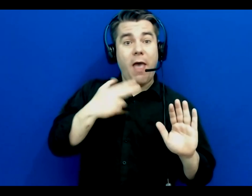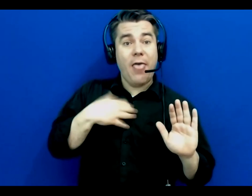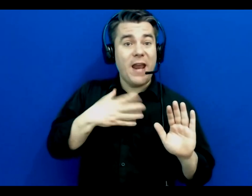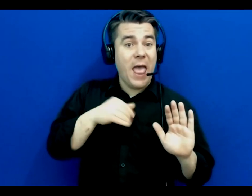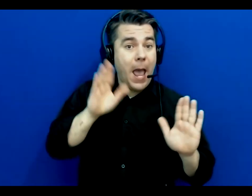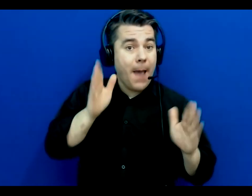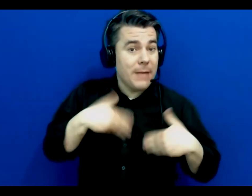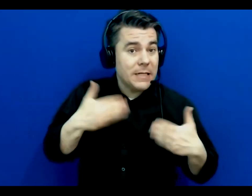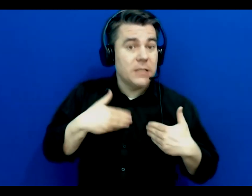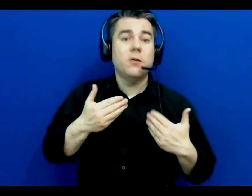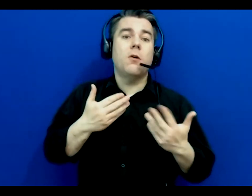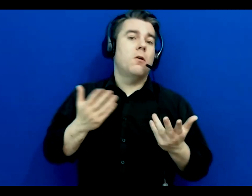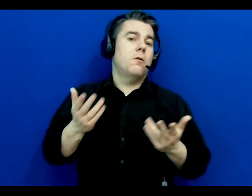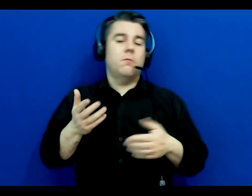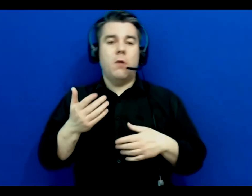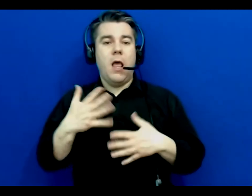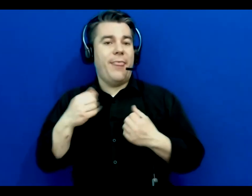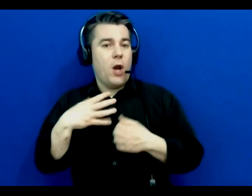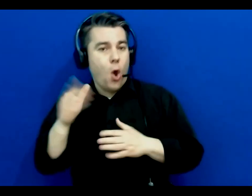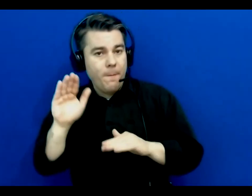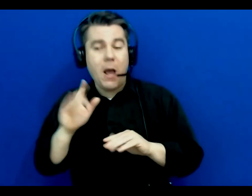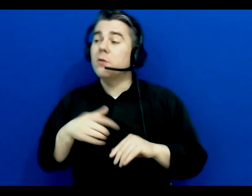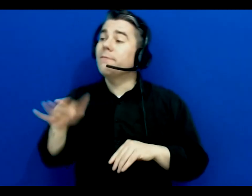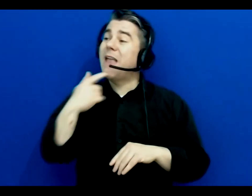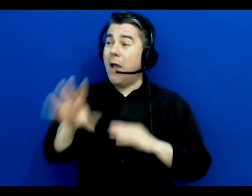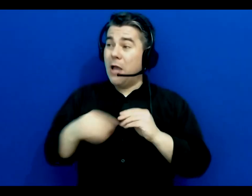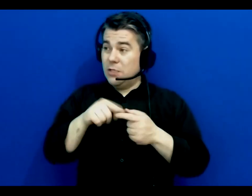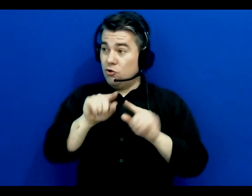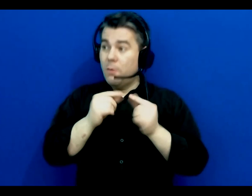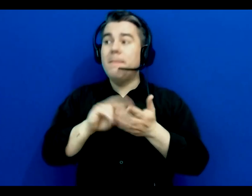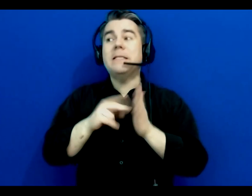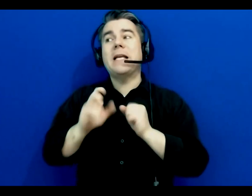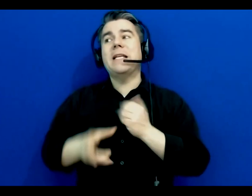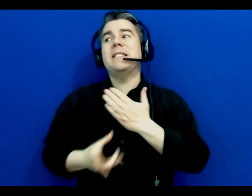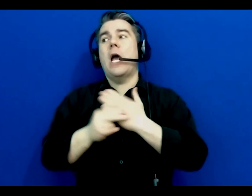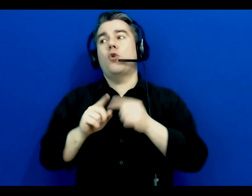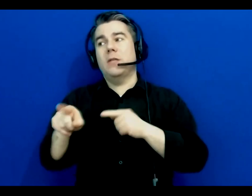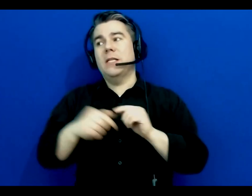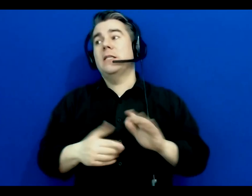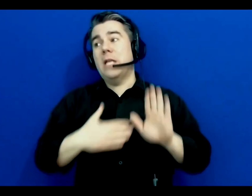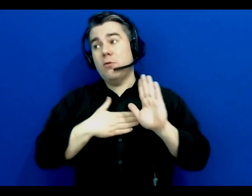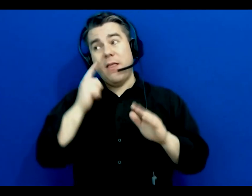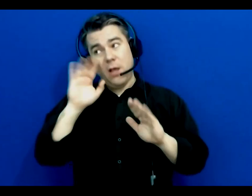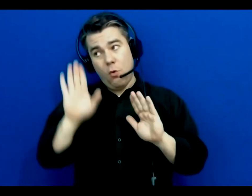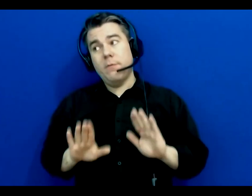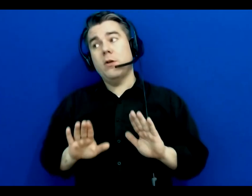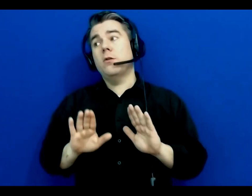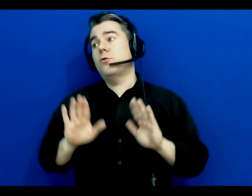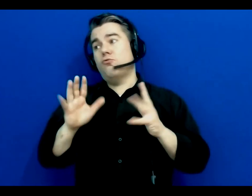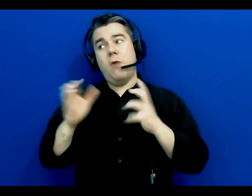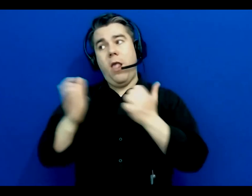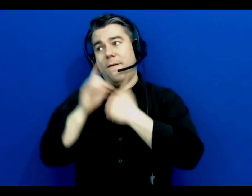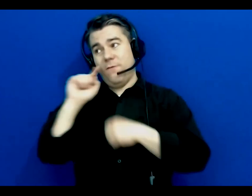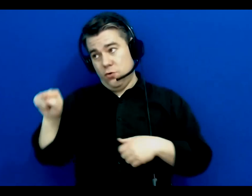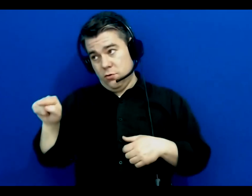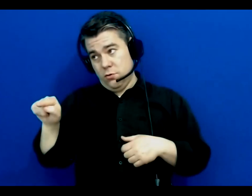Hope, I'll say, hey, I'm going to add you to this group so that I can tag you in this testimony because I think it would be a really big help for you